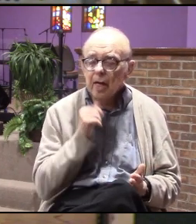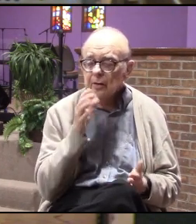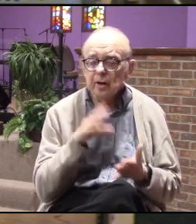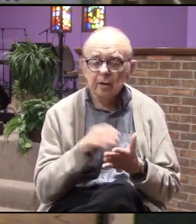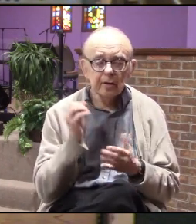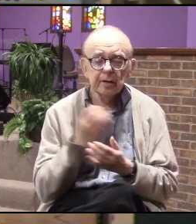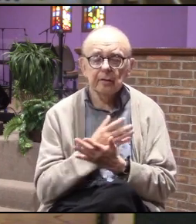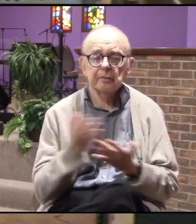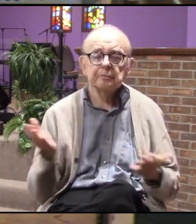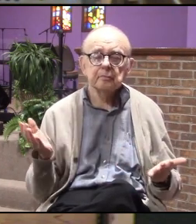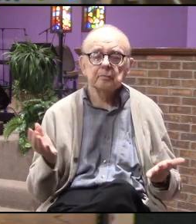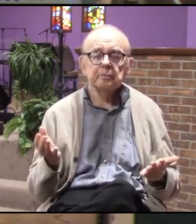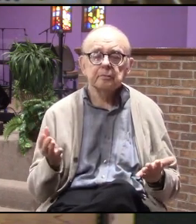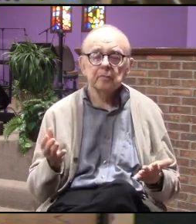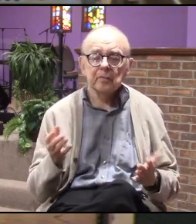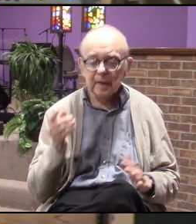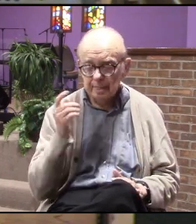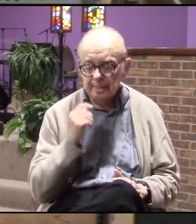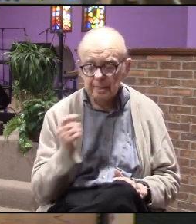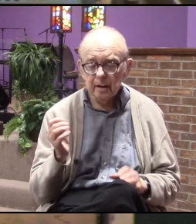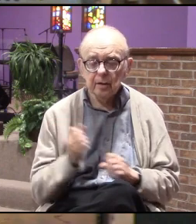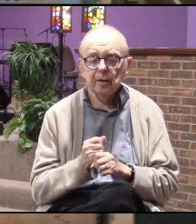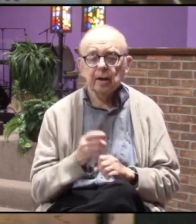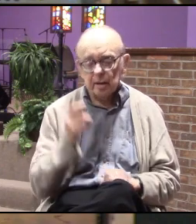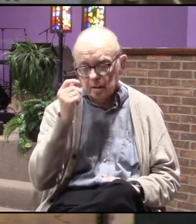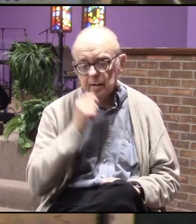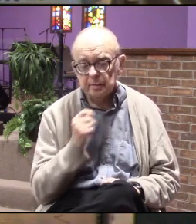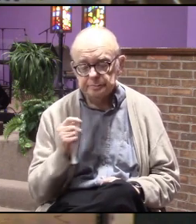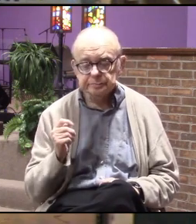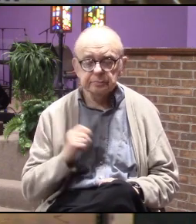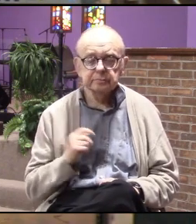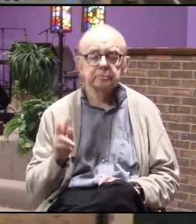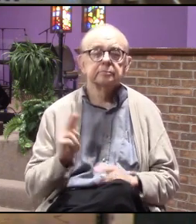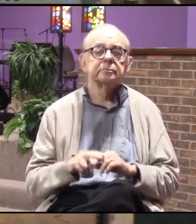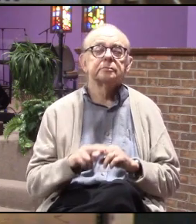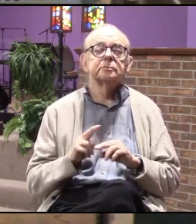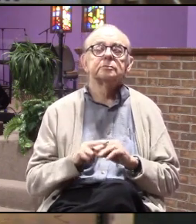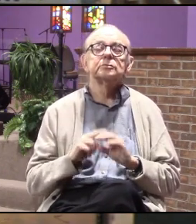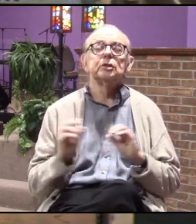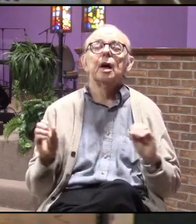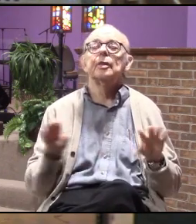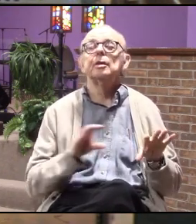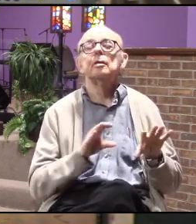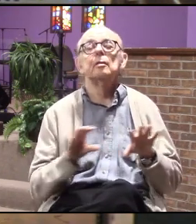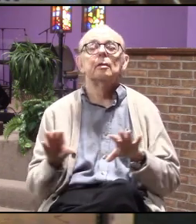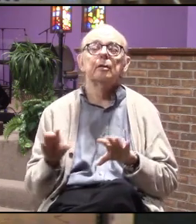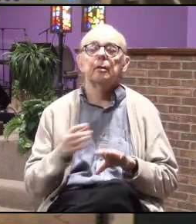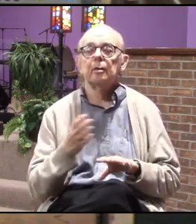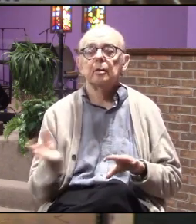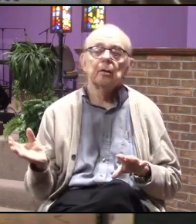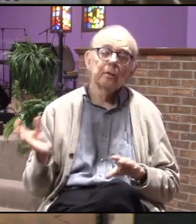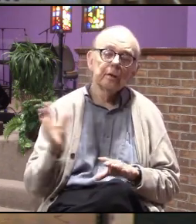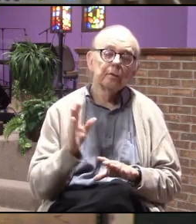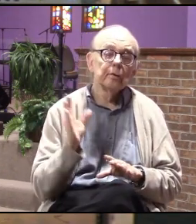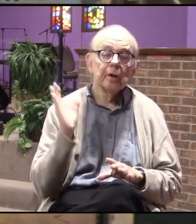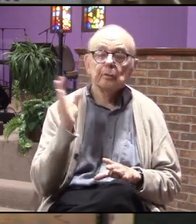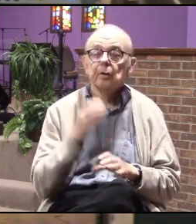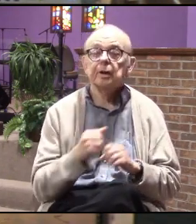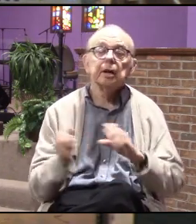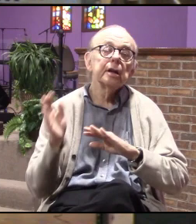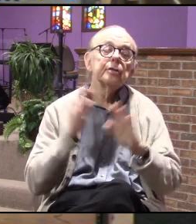learning anything, and when you've got teenagers sitting around with nothing to do, they're going to get in